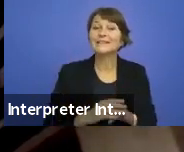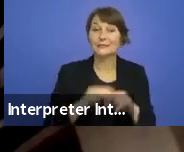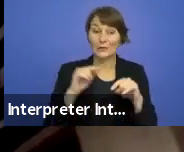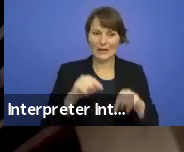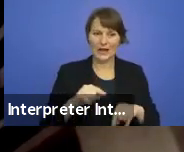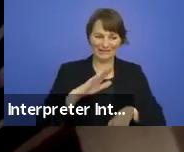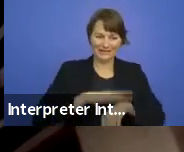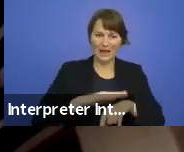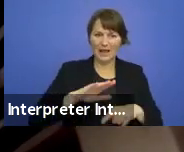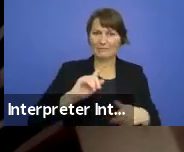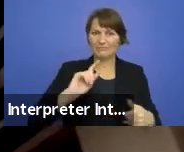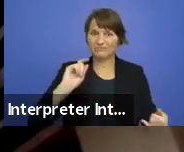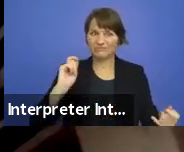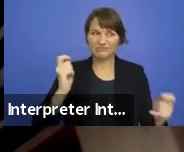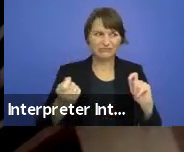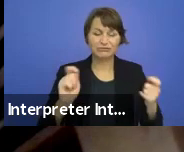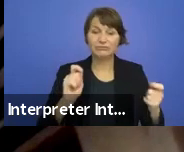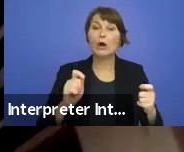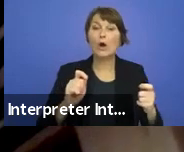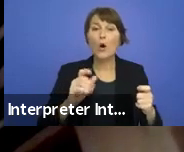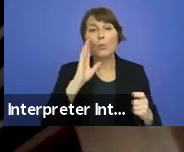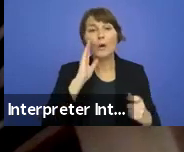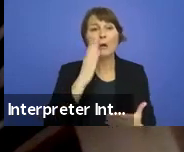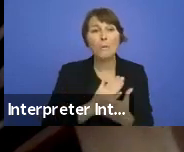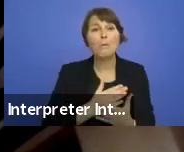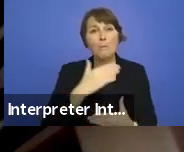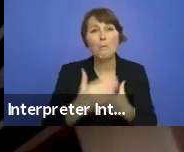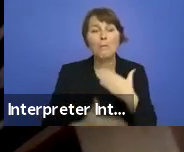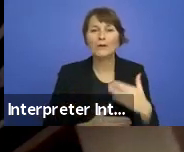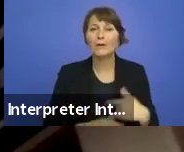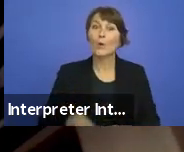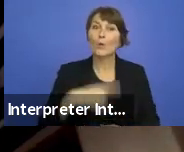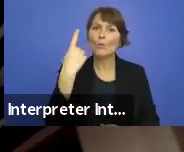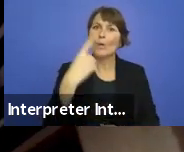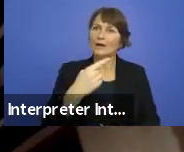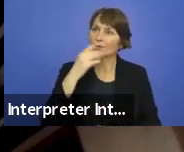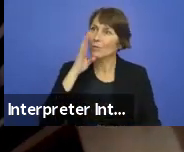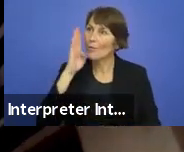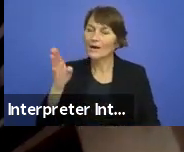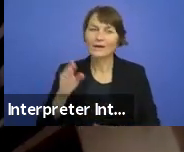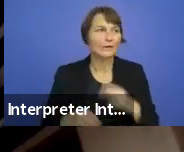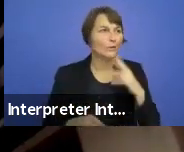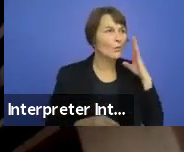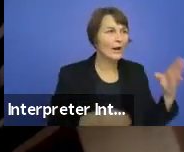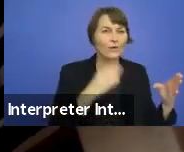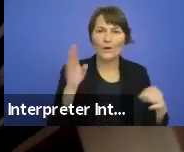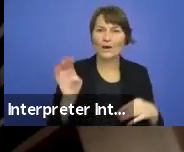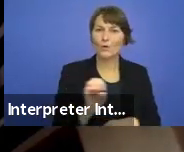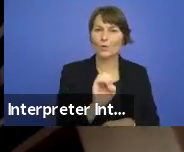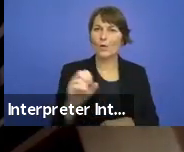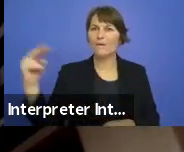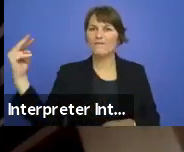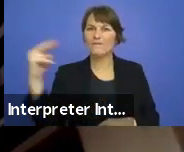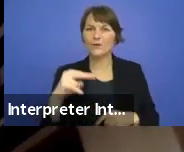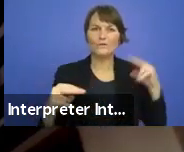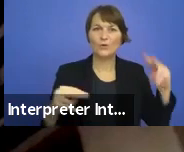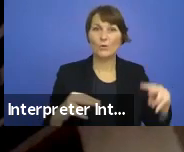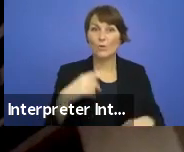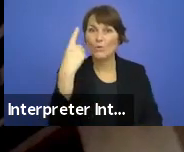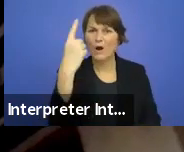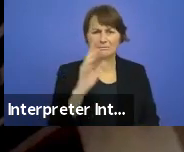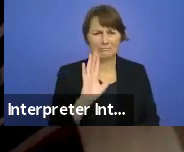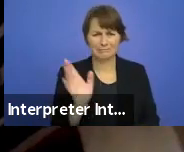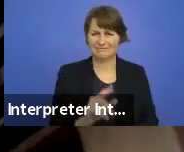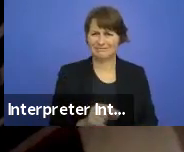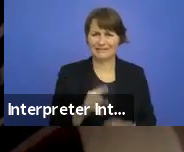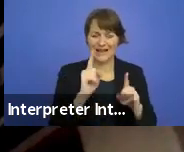unreliable. There is no singular narrative, no definitive perspective on Europe. We decided to put this subjectivity,